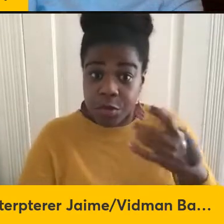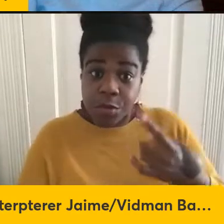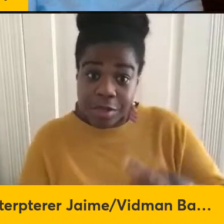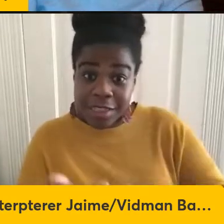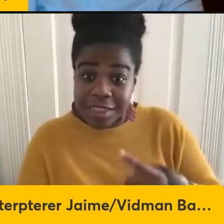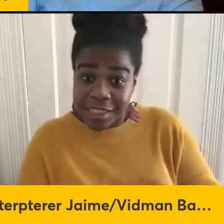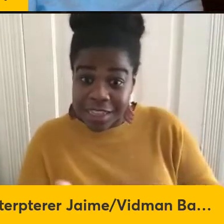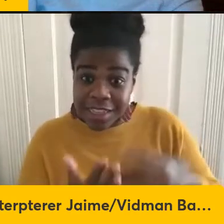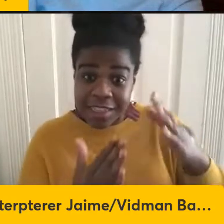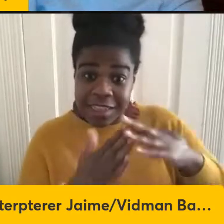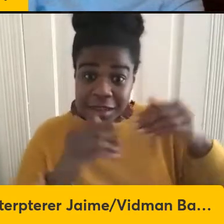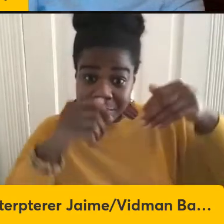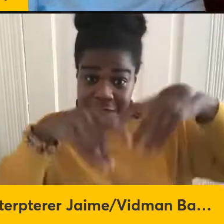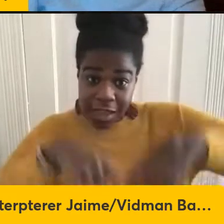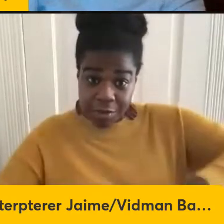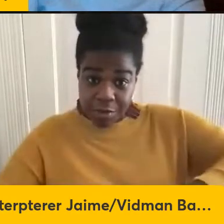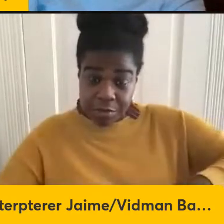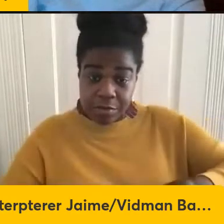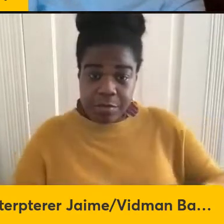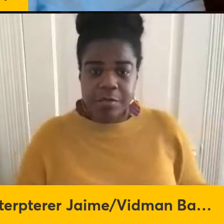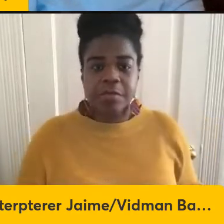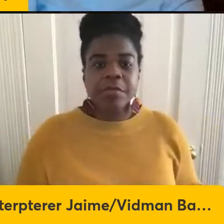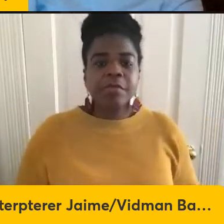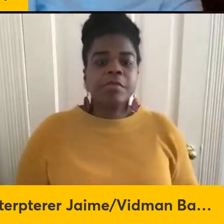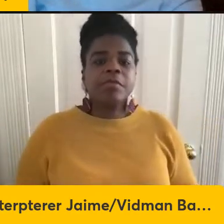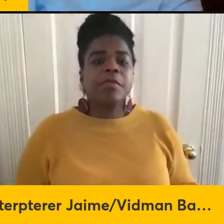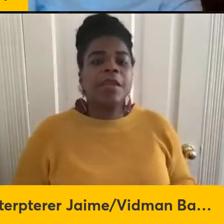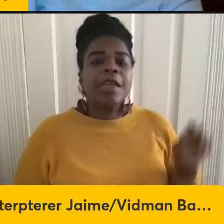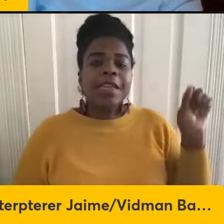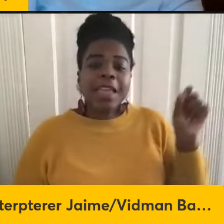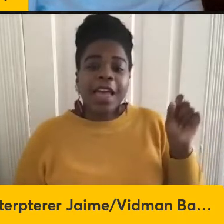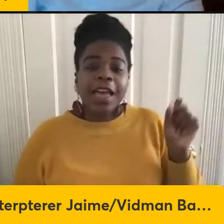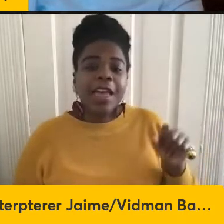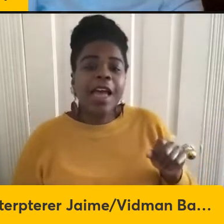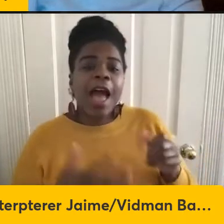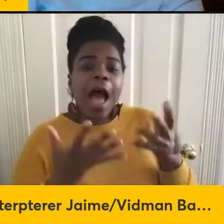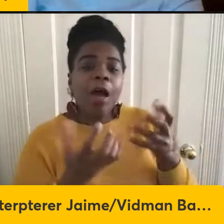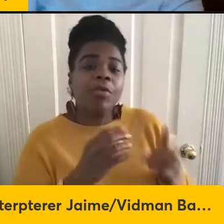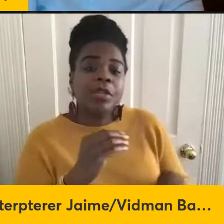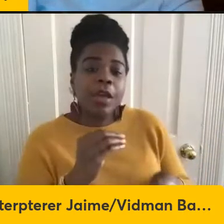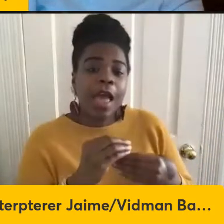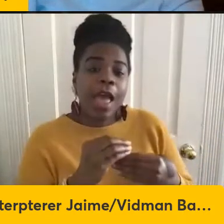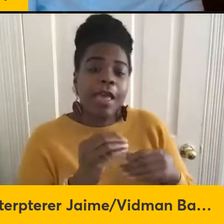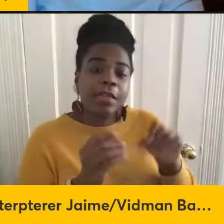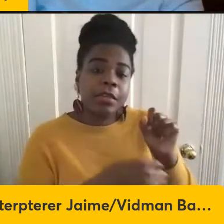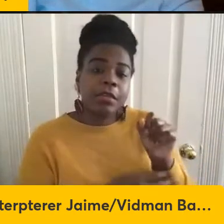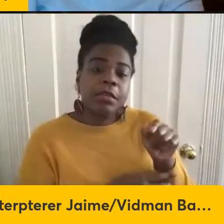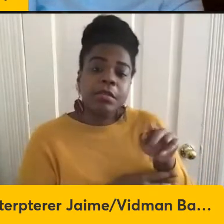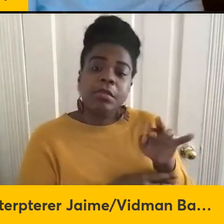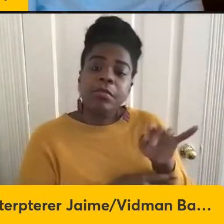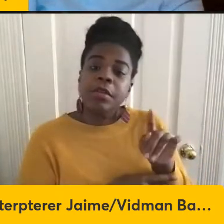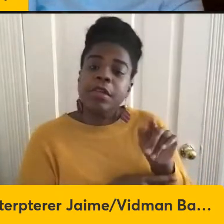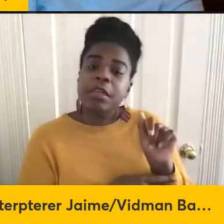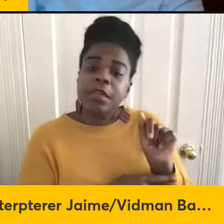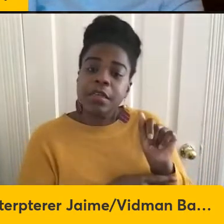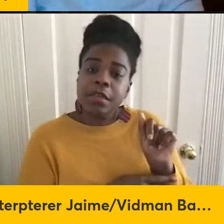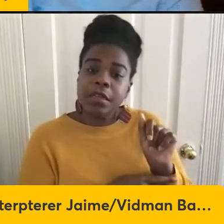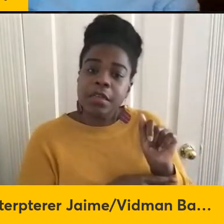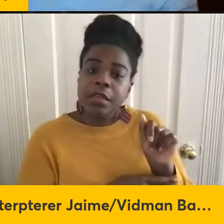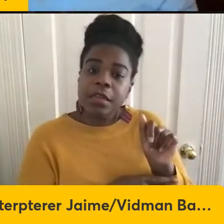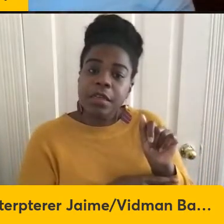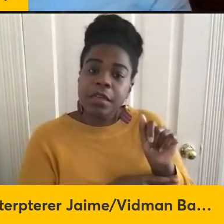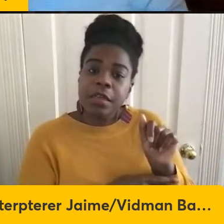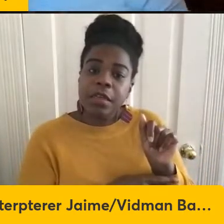approach for patient advocacy? Yeah, so I just wanted to add to what Syreeta was saying, and to what